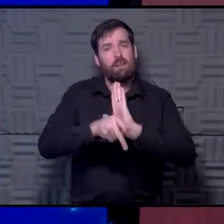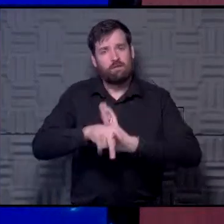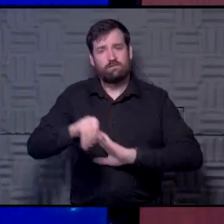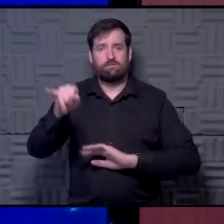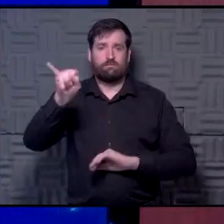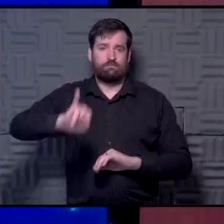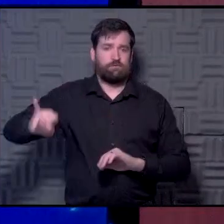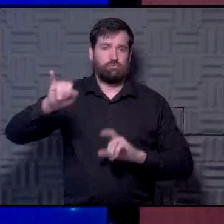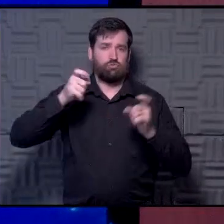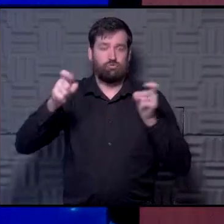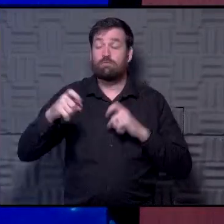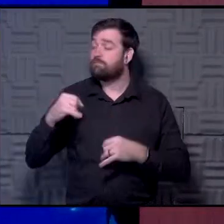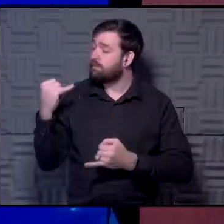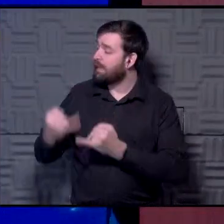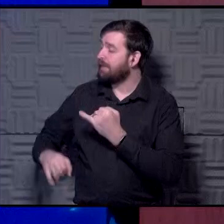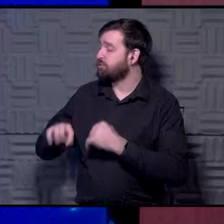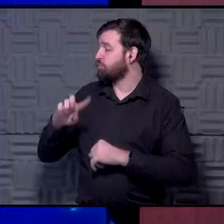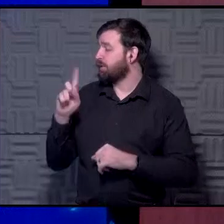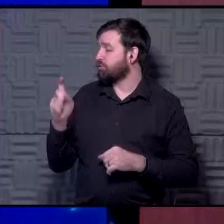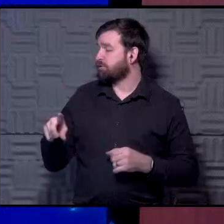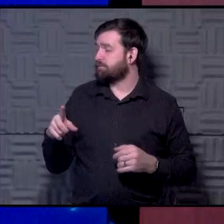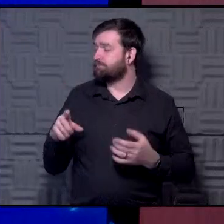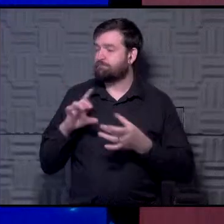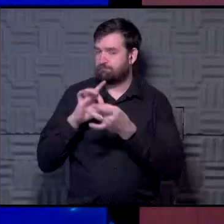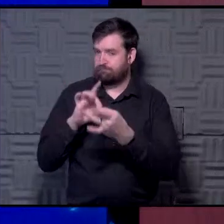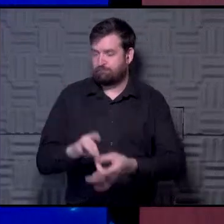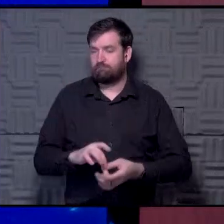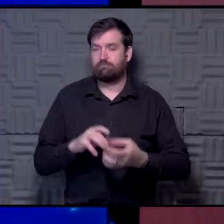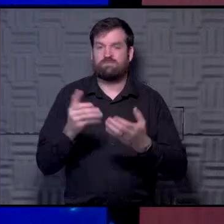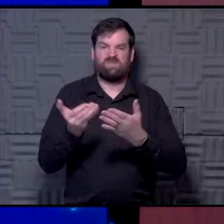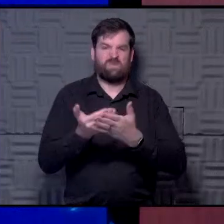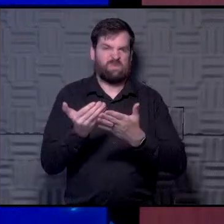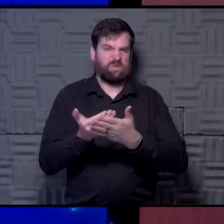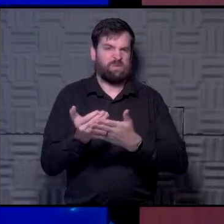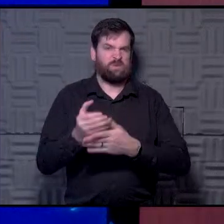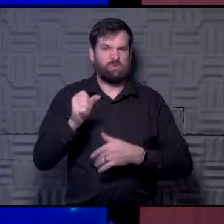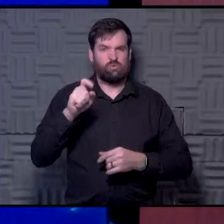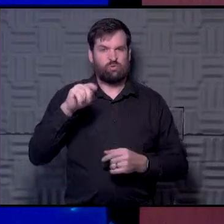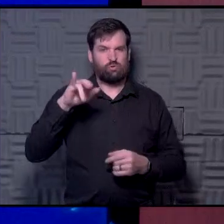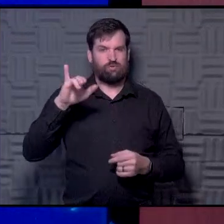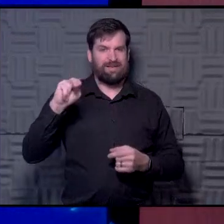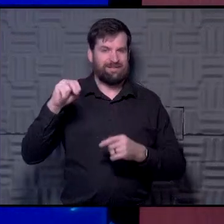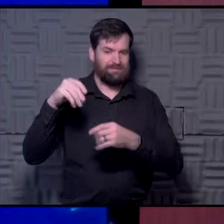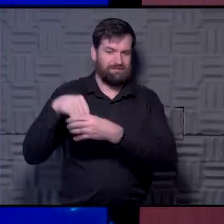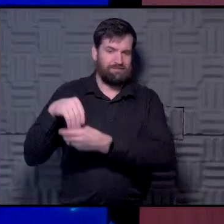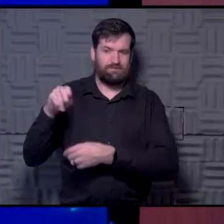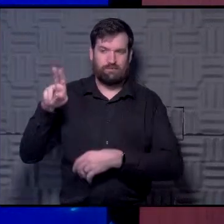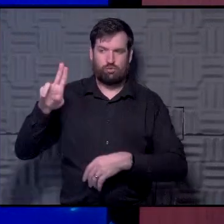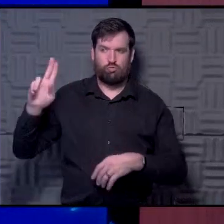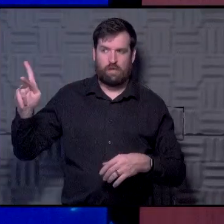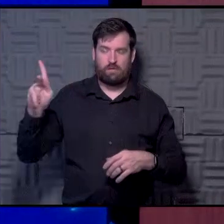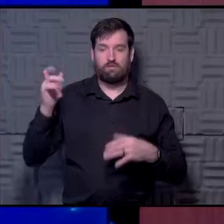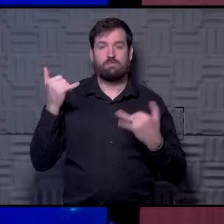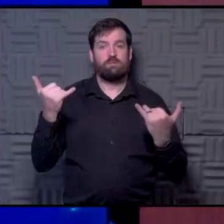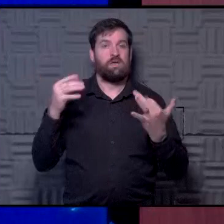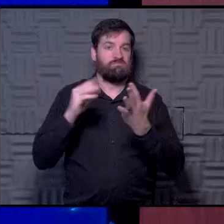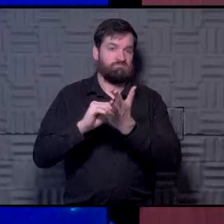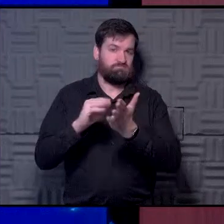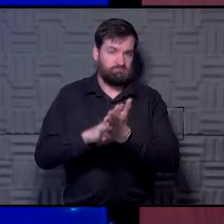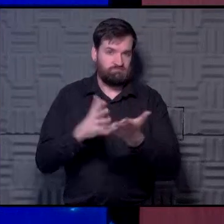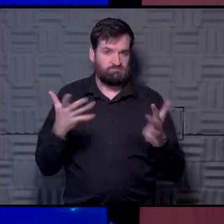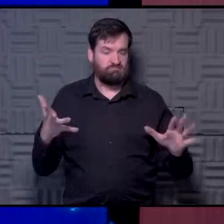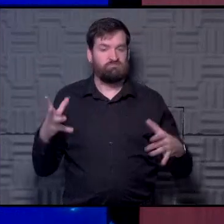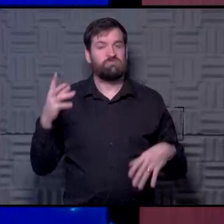control. And the last question that we have has to do with the new strain that was first reported in the UK. Has now been documented twice